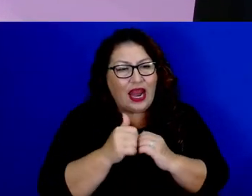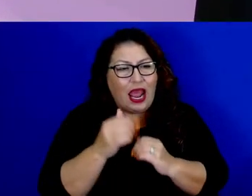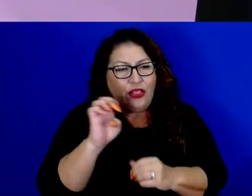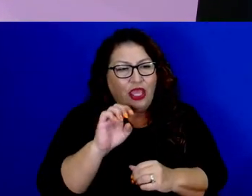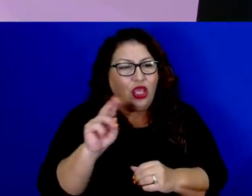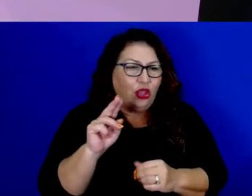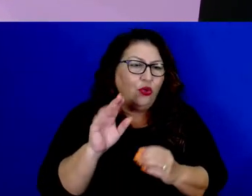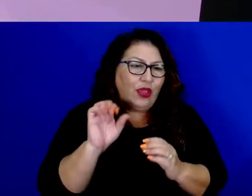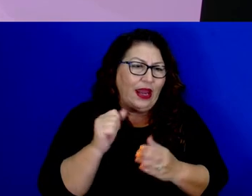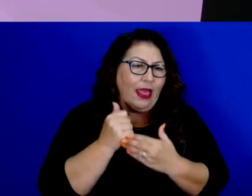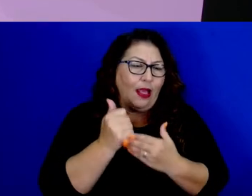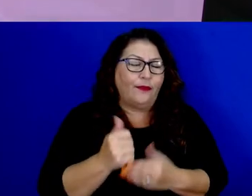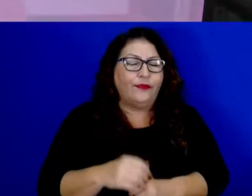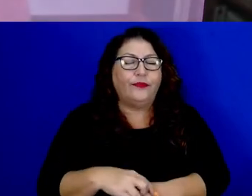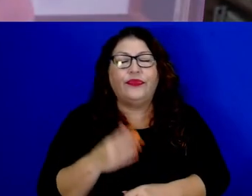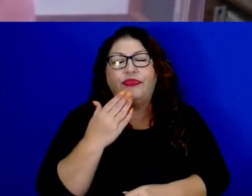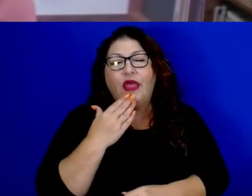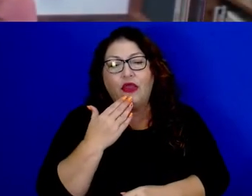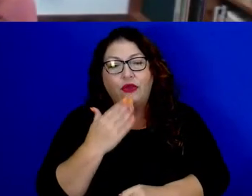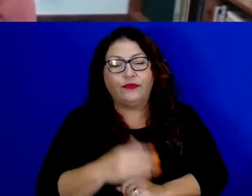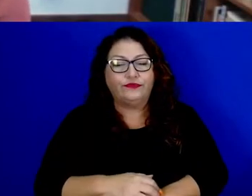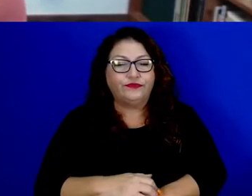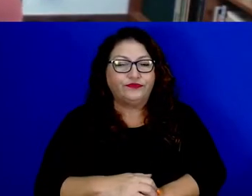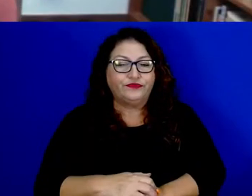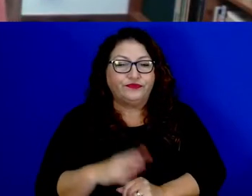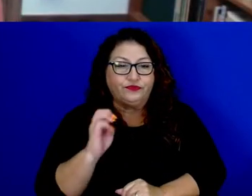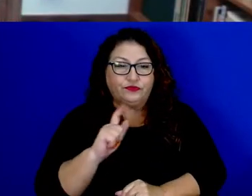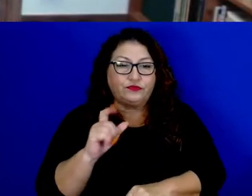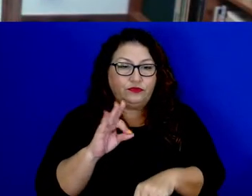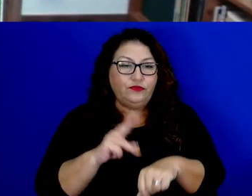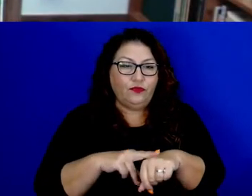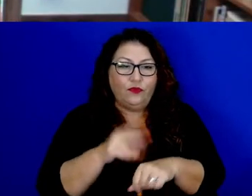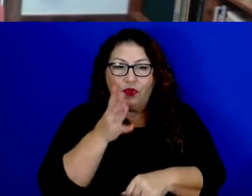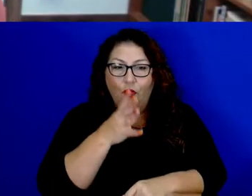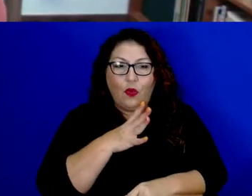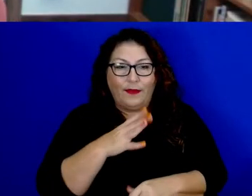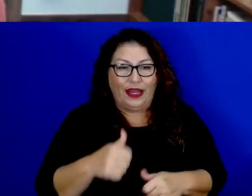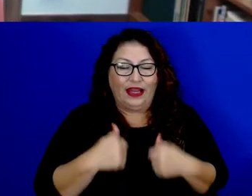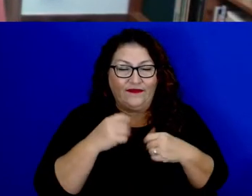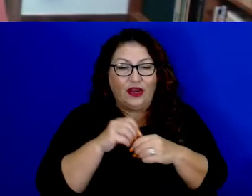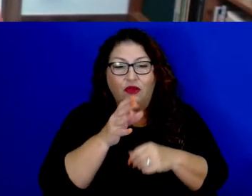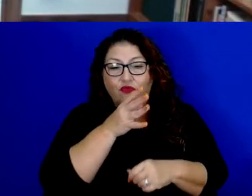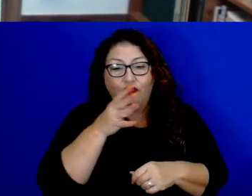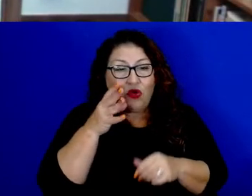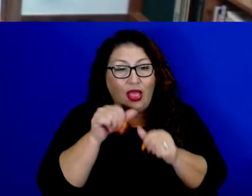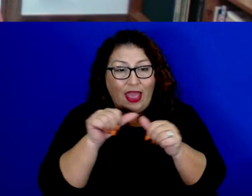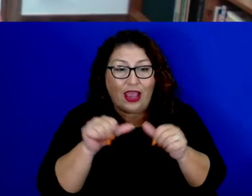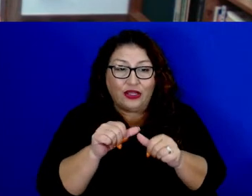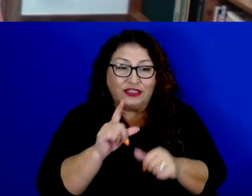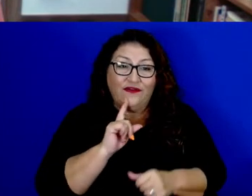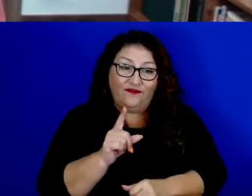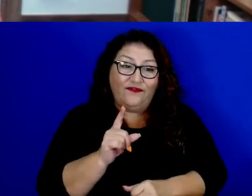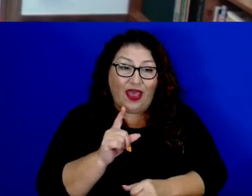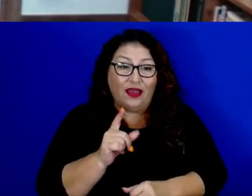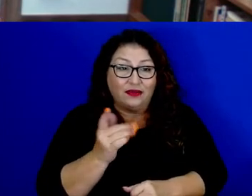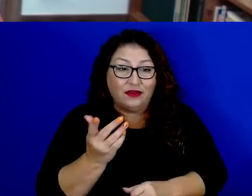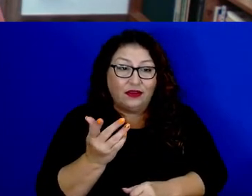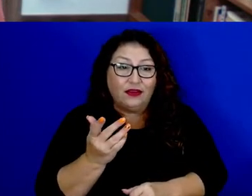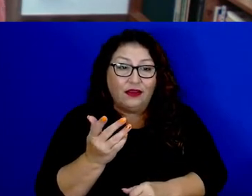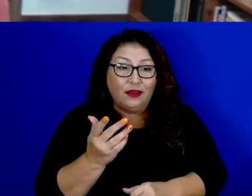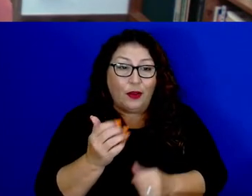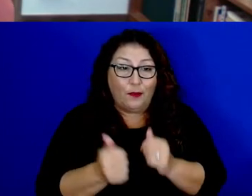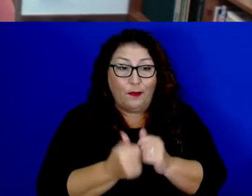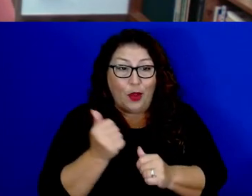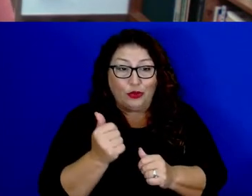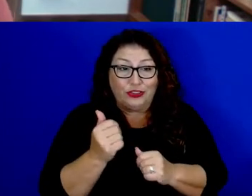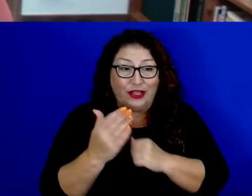Thank you. Well, of course, the women living in rural areas, which in fact are the most in the country apart from the